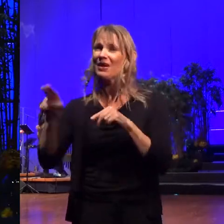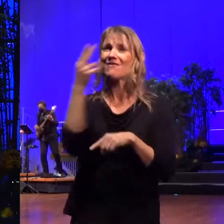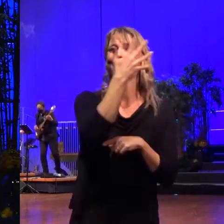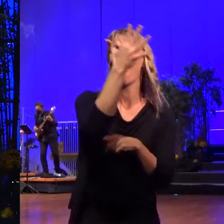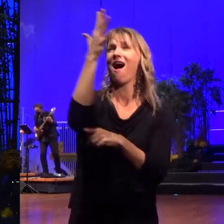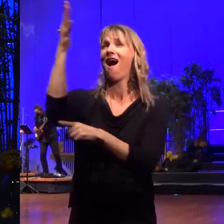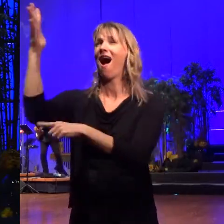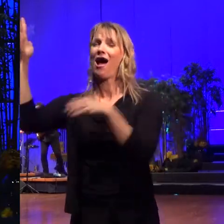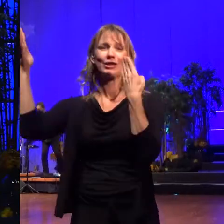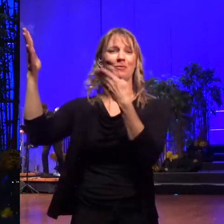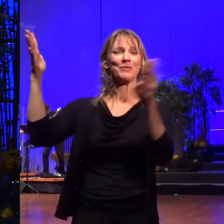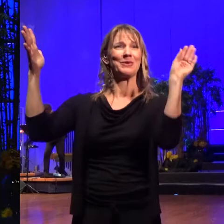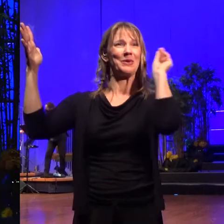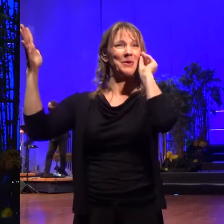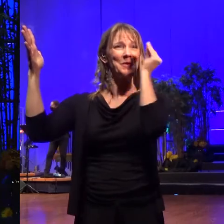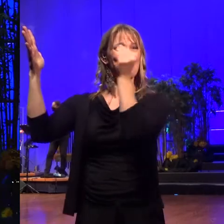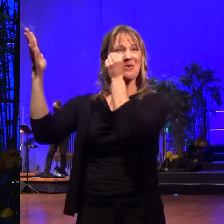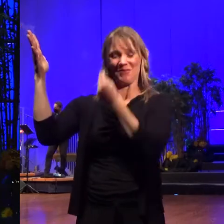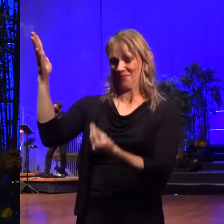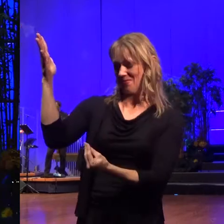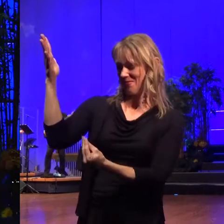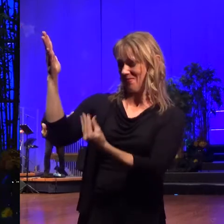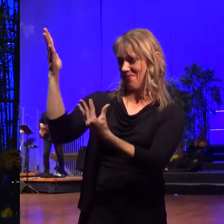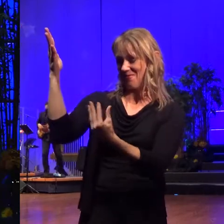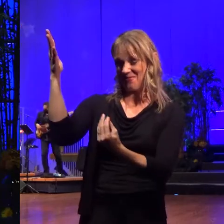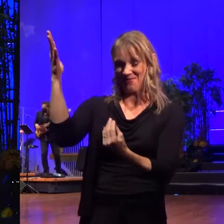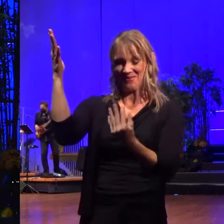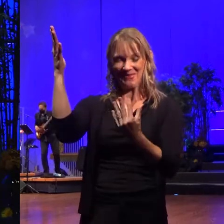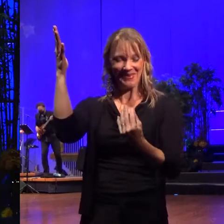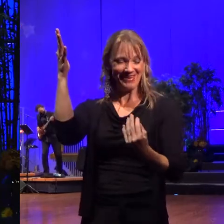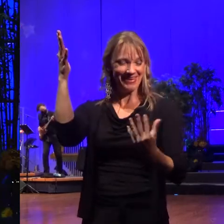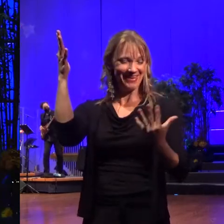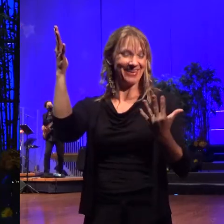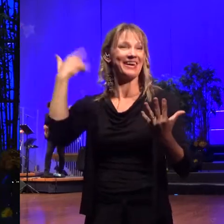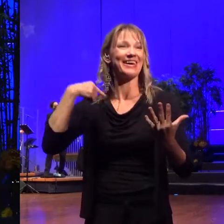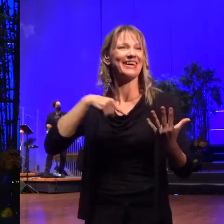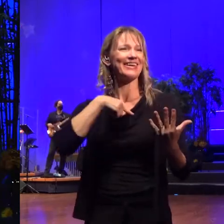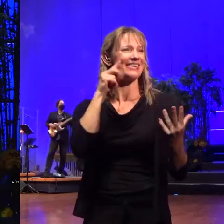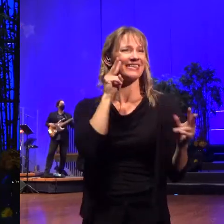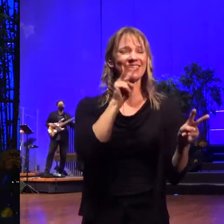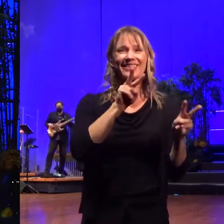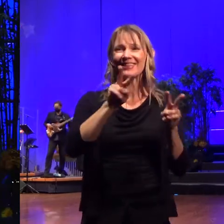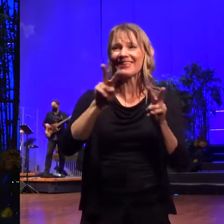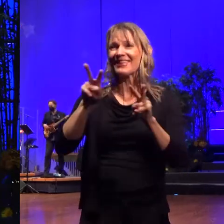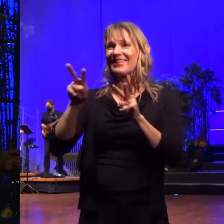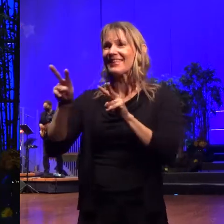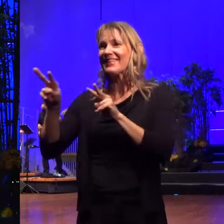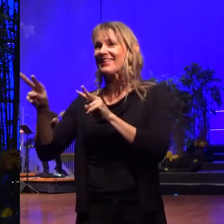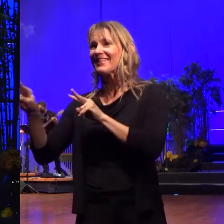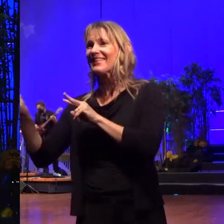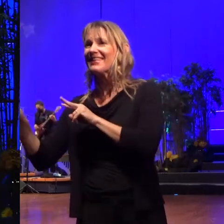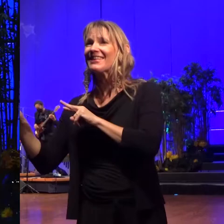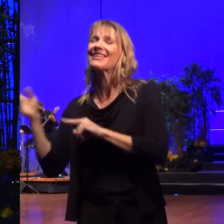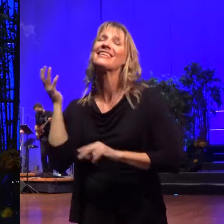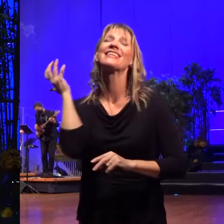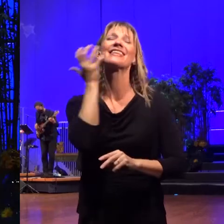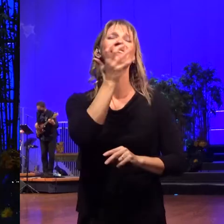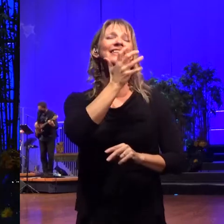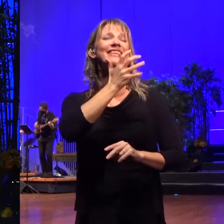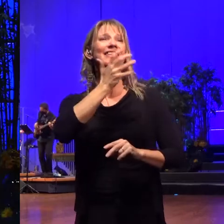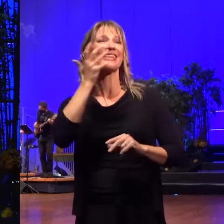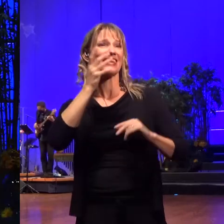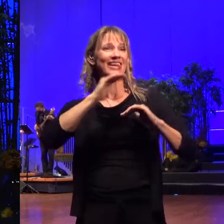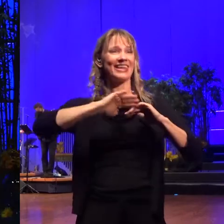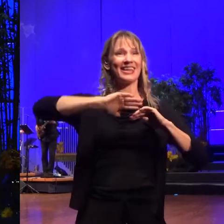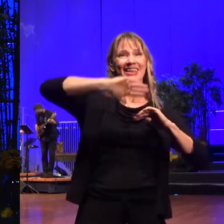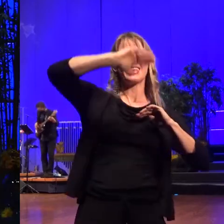the forest by the tracks of the wee brown otters who were lazing in